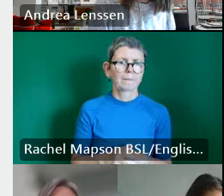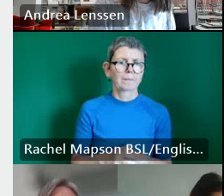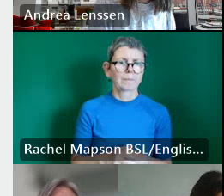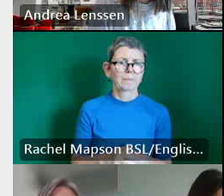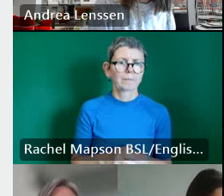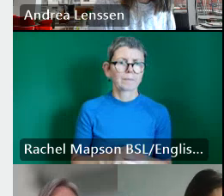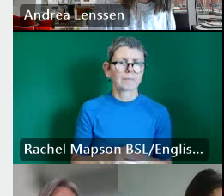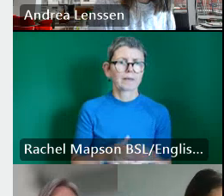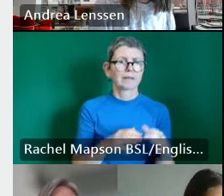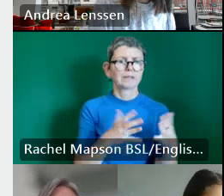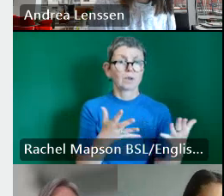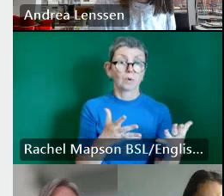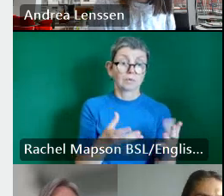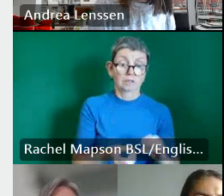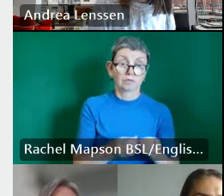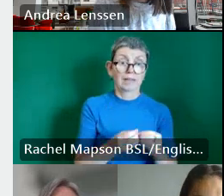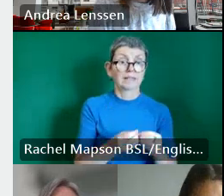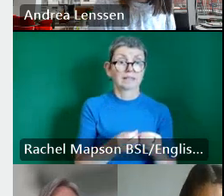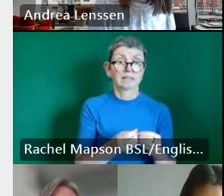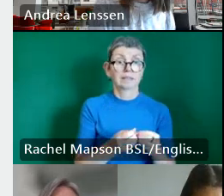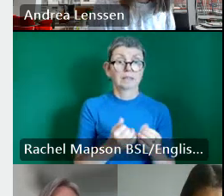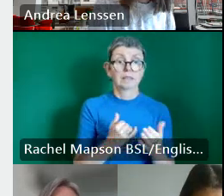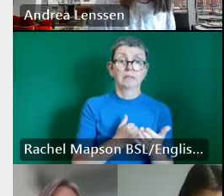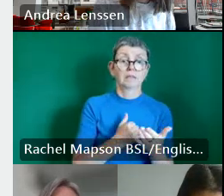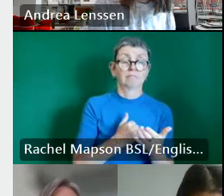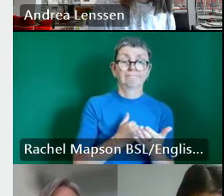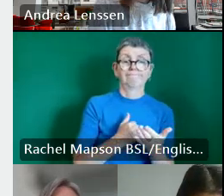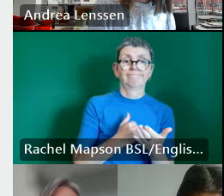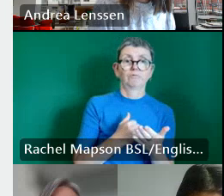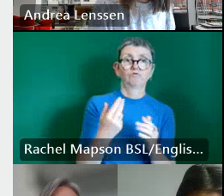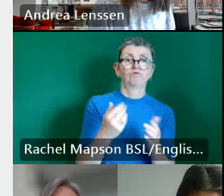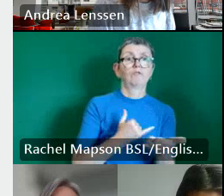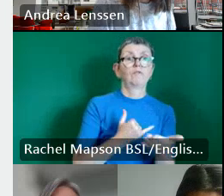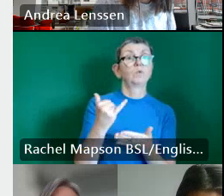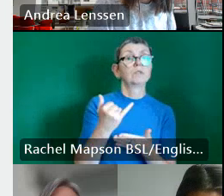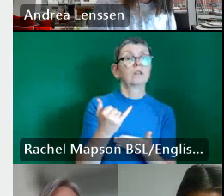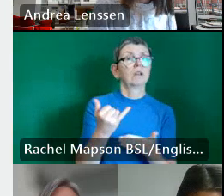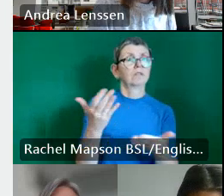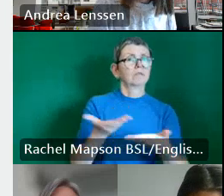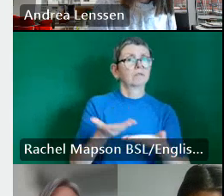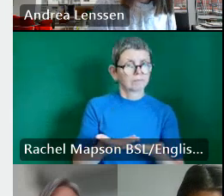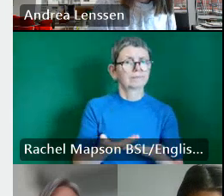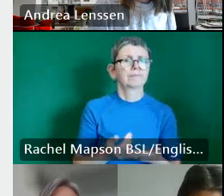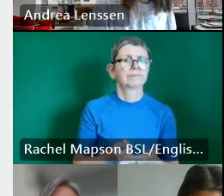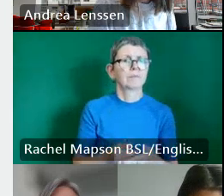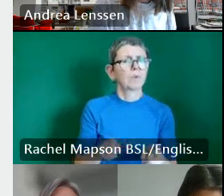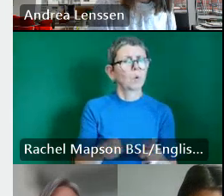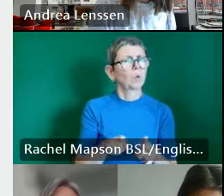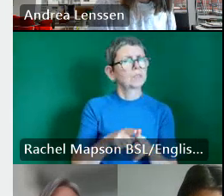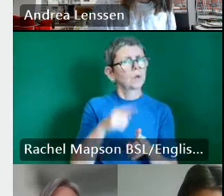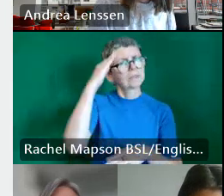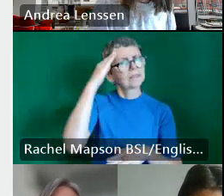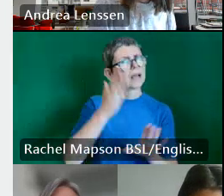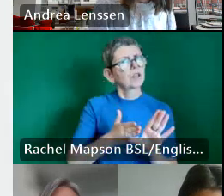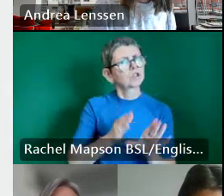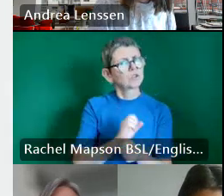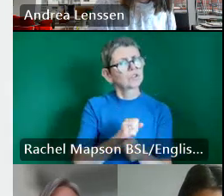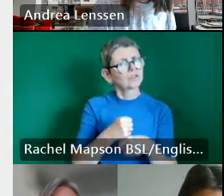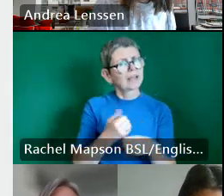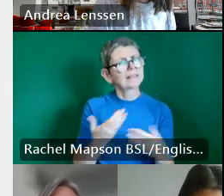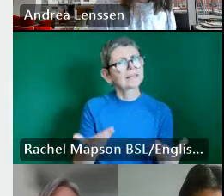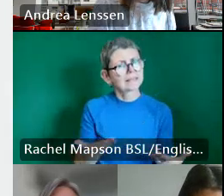discrimination leads to denial of goods, but also think about the psychological effects. And so the psychological